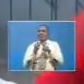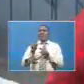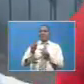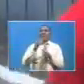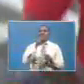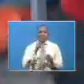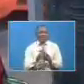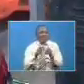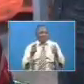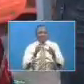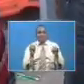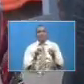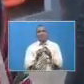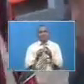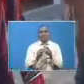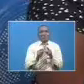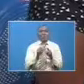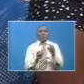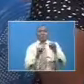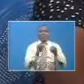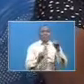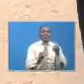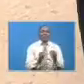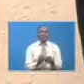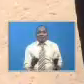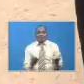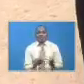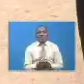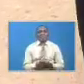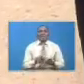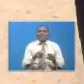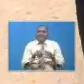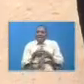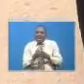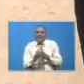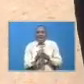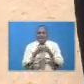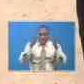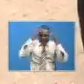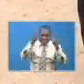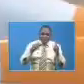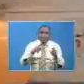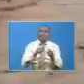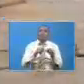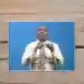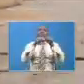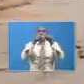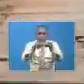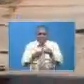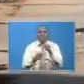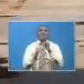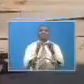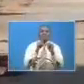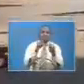Mine isn't that big. To make any sound judgments, we find out more from